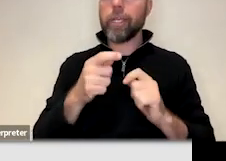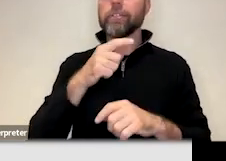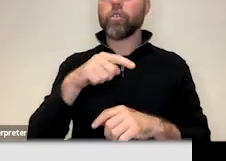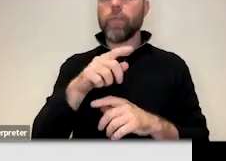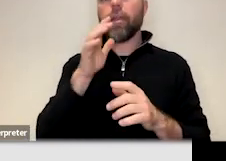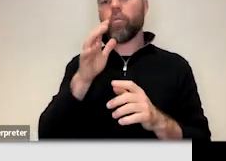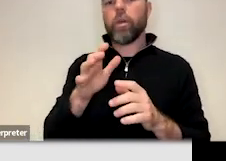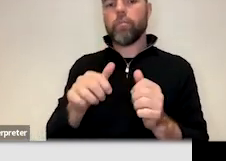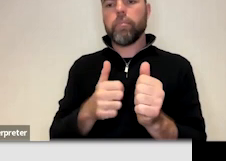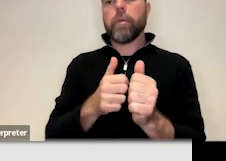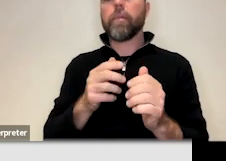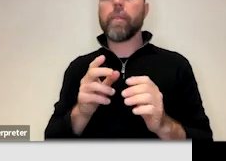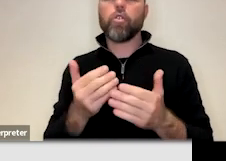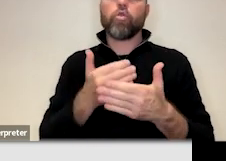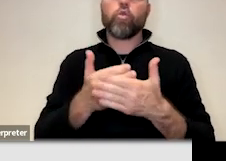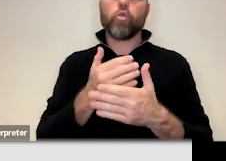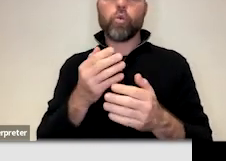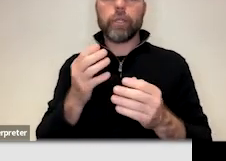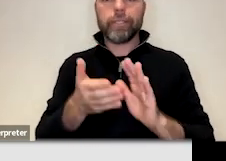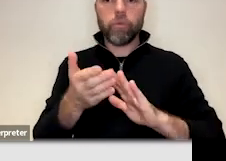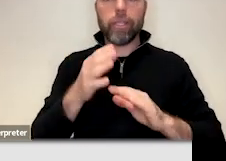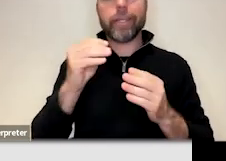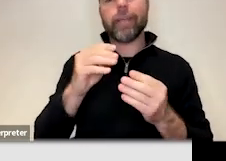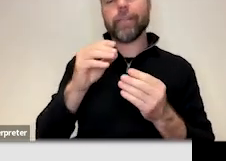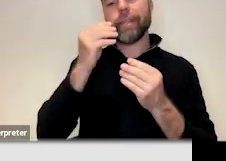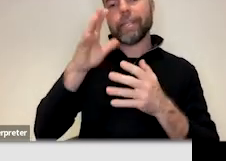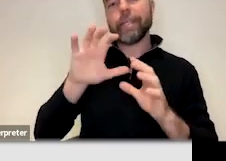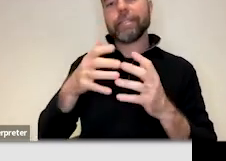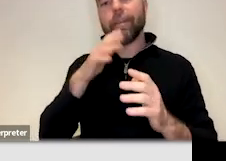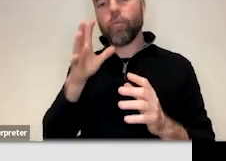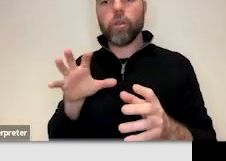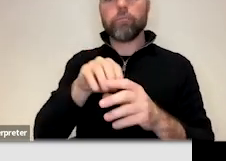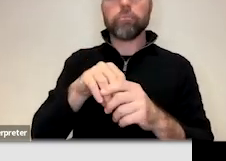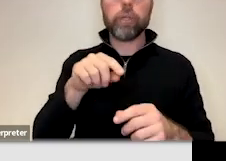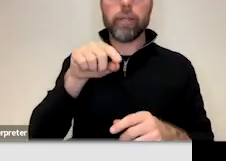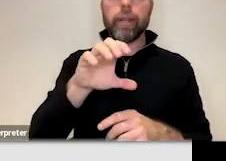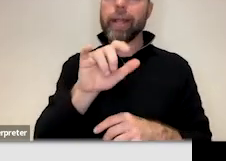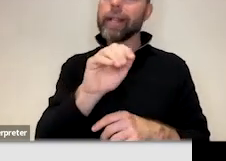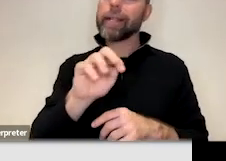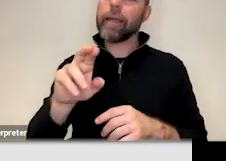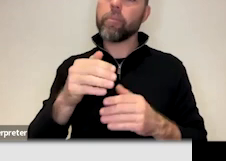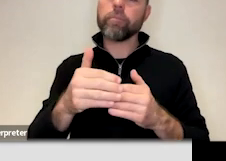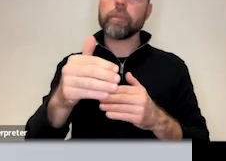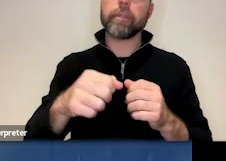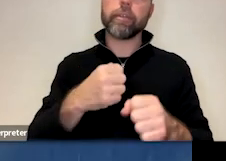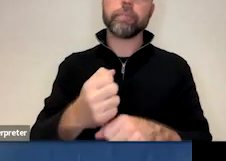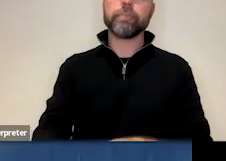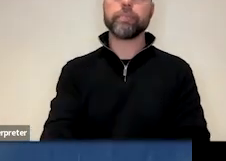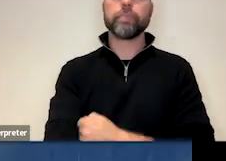the updated simulations and the new data set that will be integrated into ClimRR in the year ahead. Next slide, please.